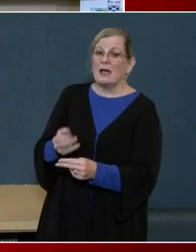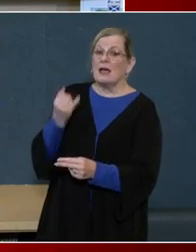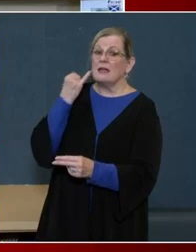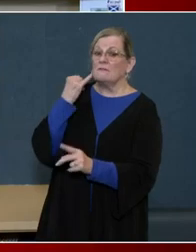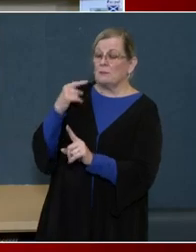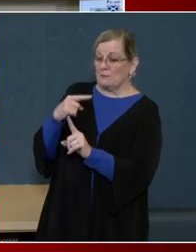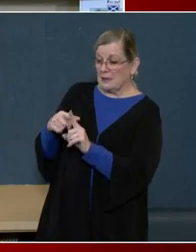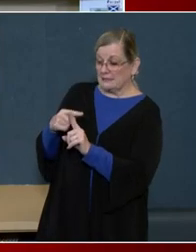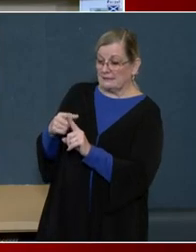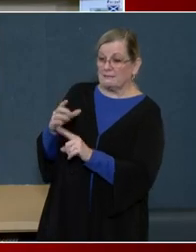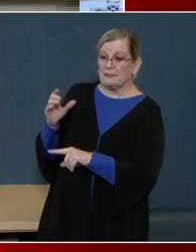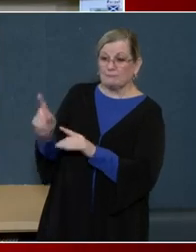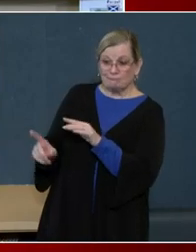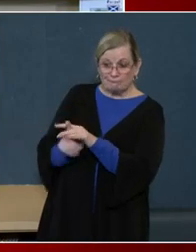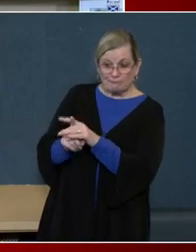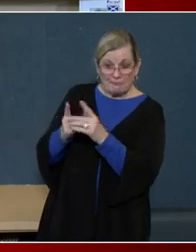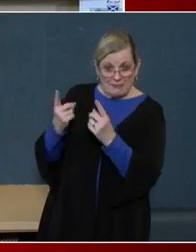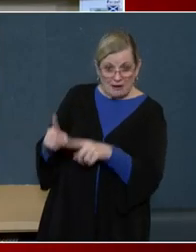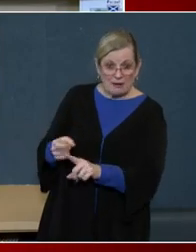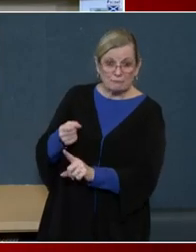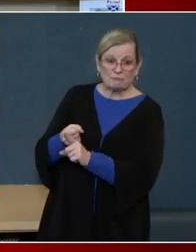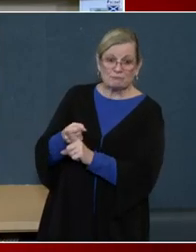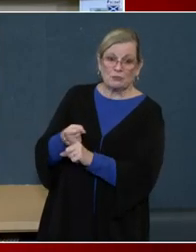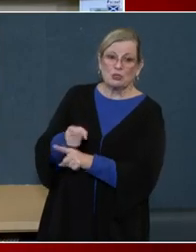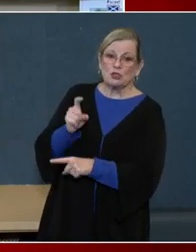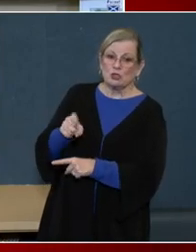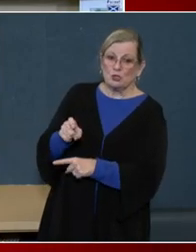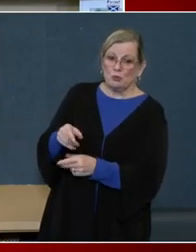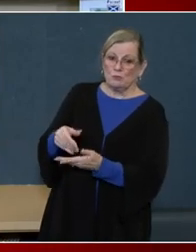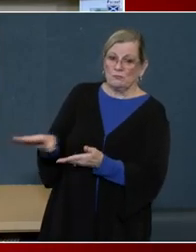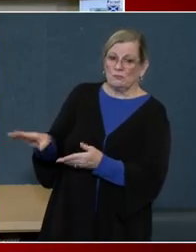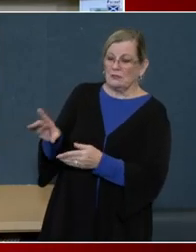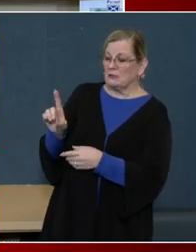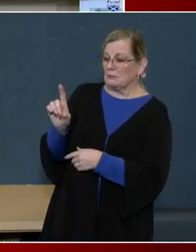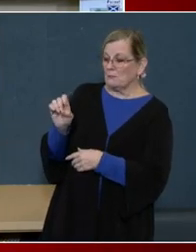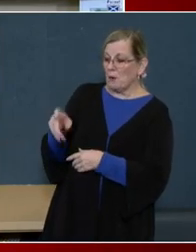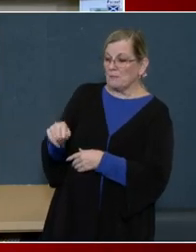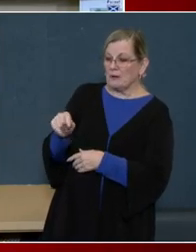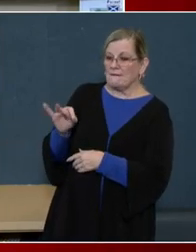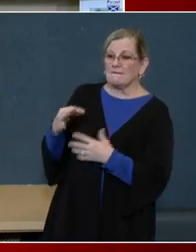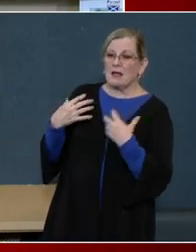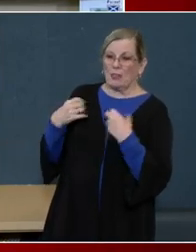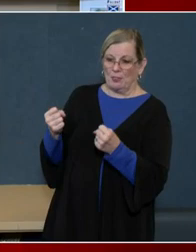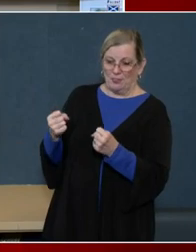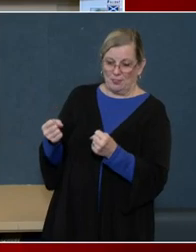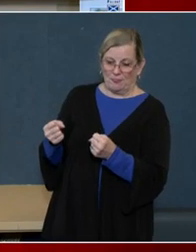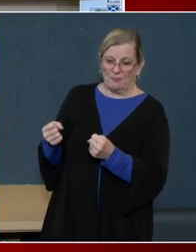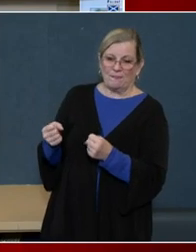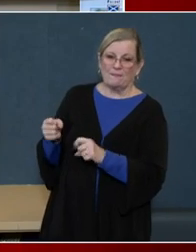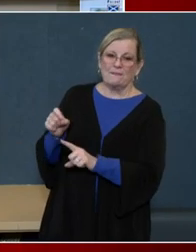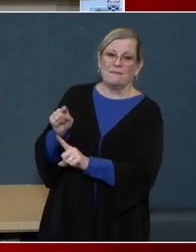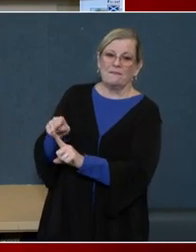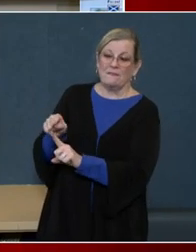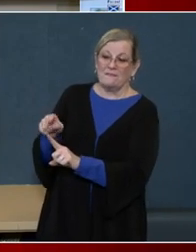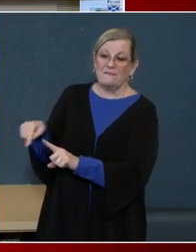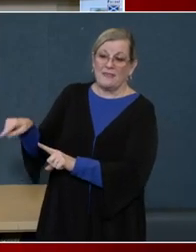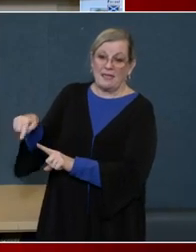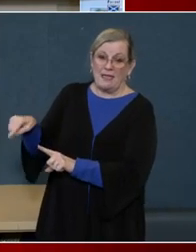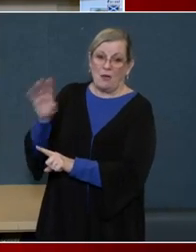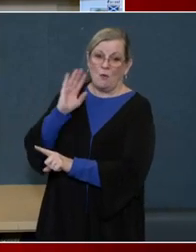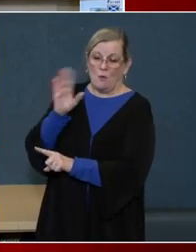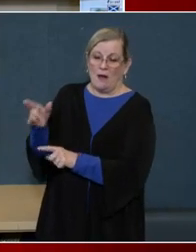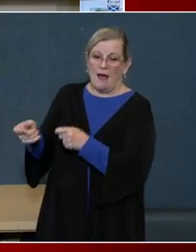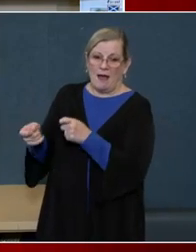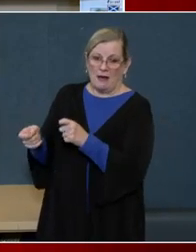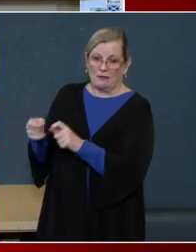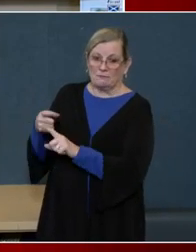be sent to the Department of Health, and then they will be treated the way any positive case is treated. But if they're a negative case and